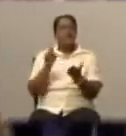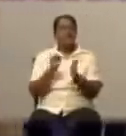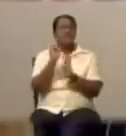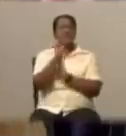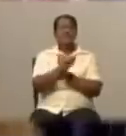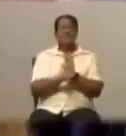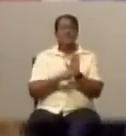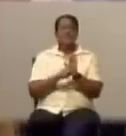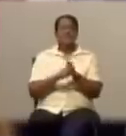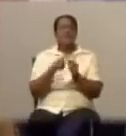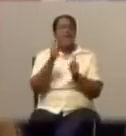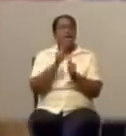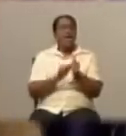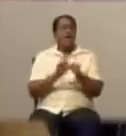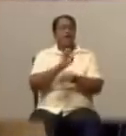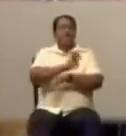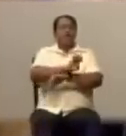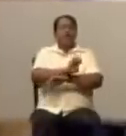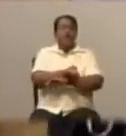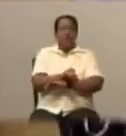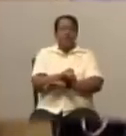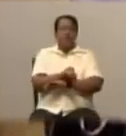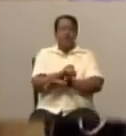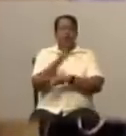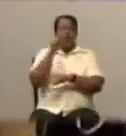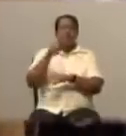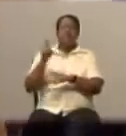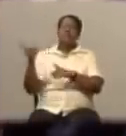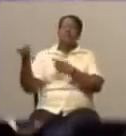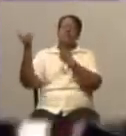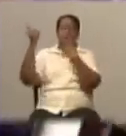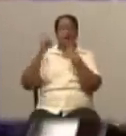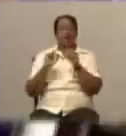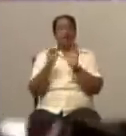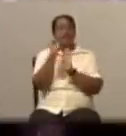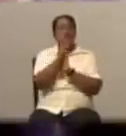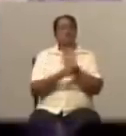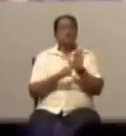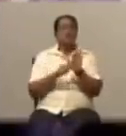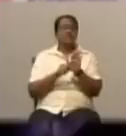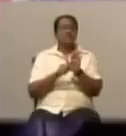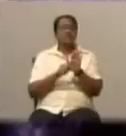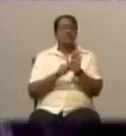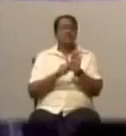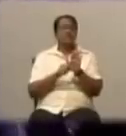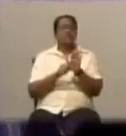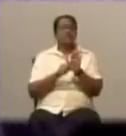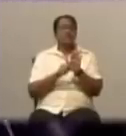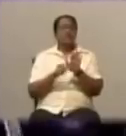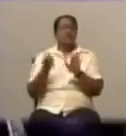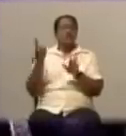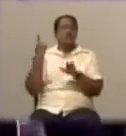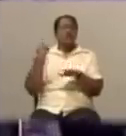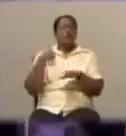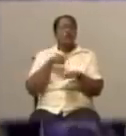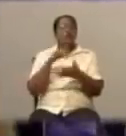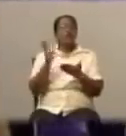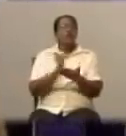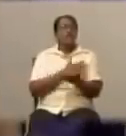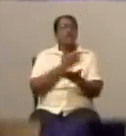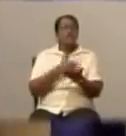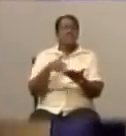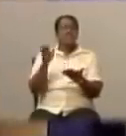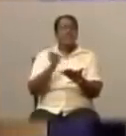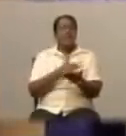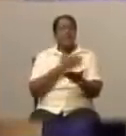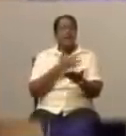evening, in the evening prayer of the Advent season, we sing Condidor alme siderum,